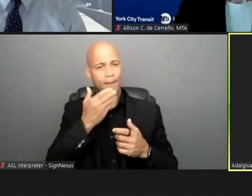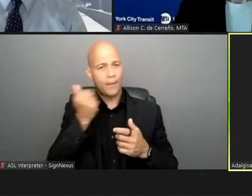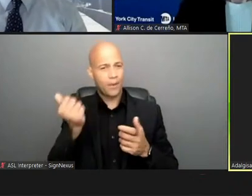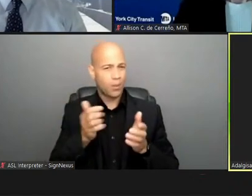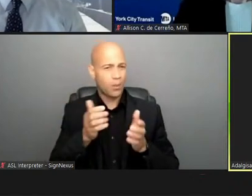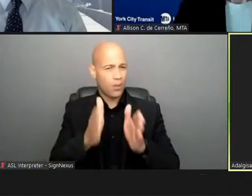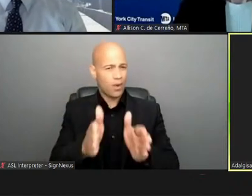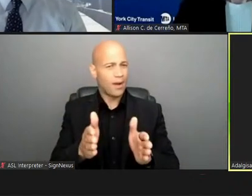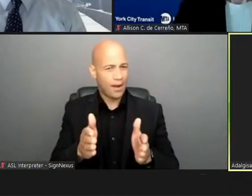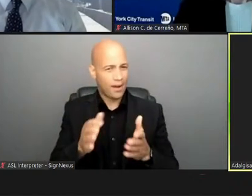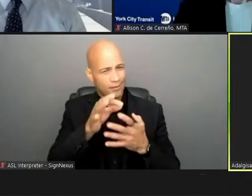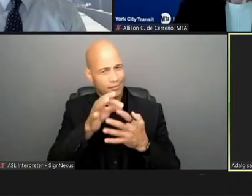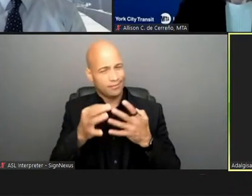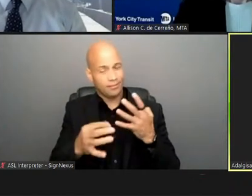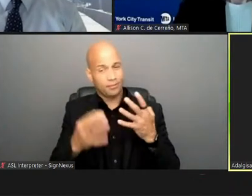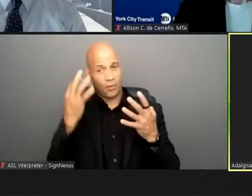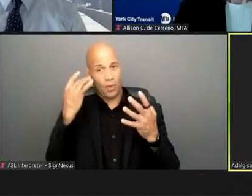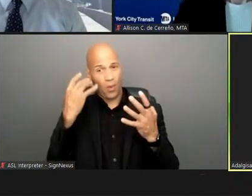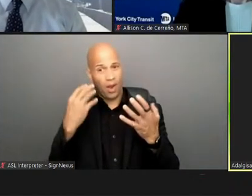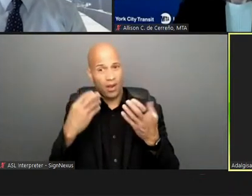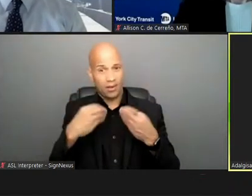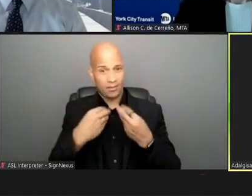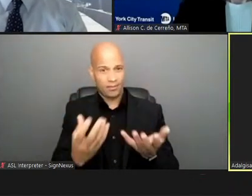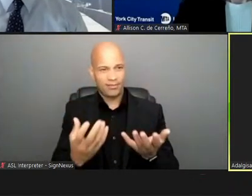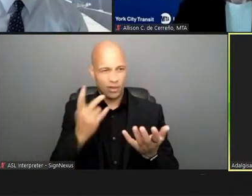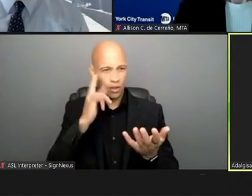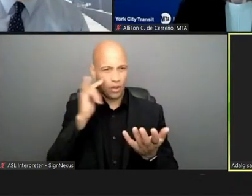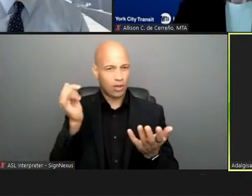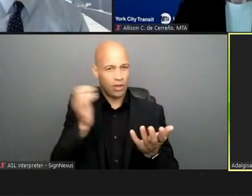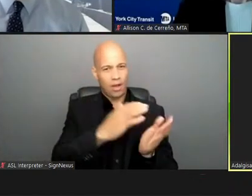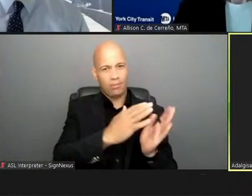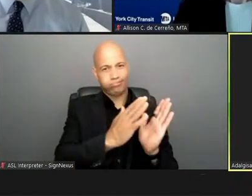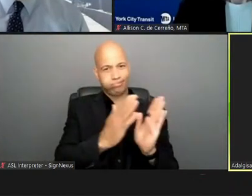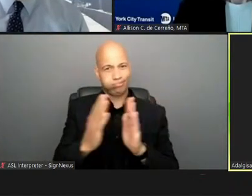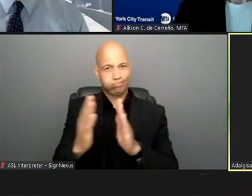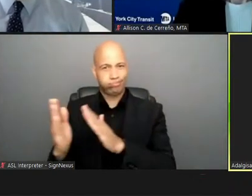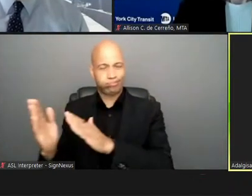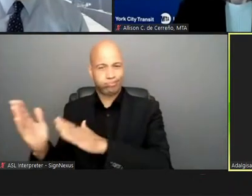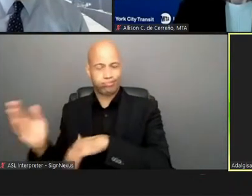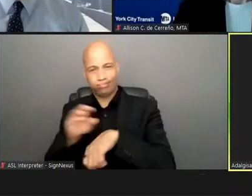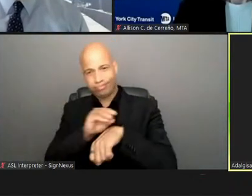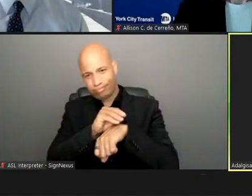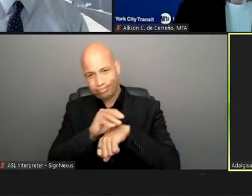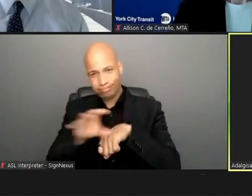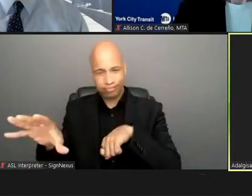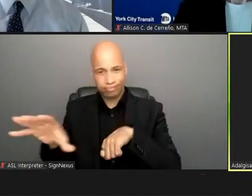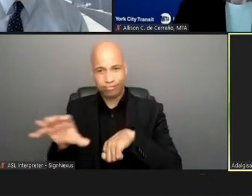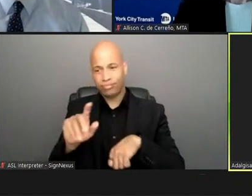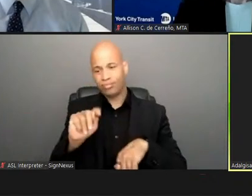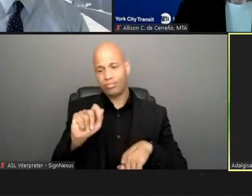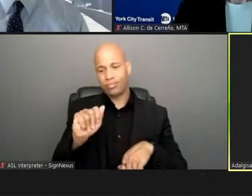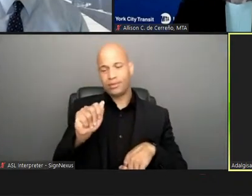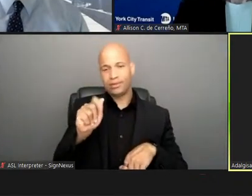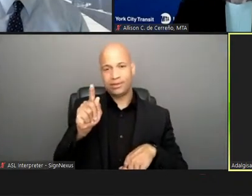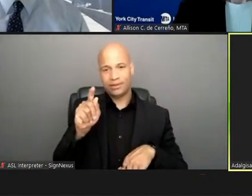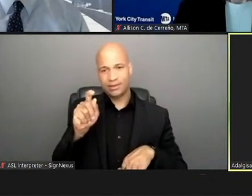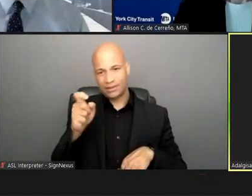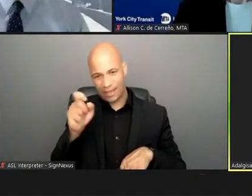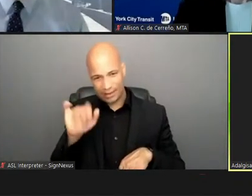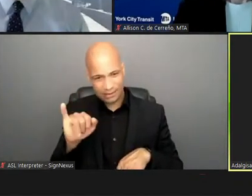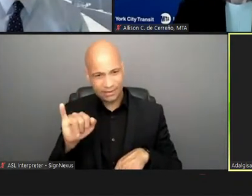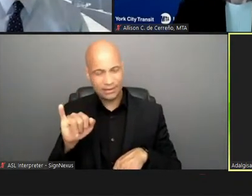this is only going to create a domino effect in the economy of New York the Taxi Limousine Service